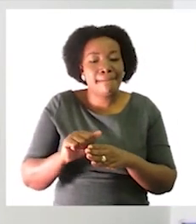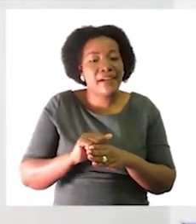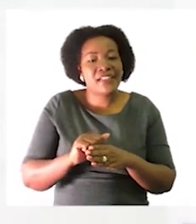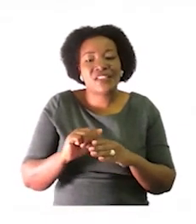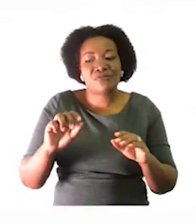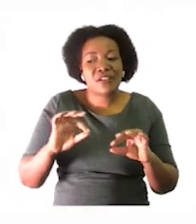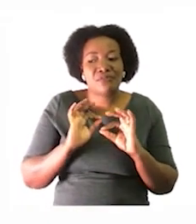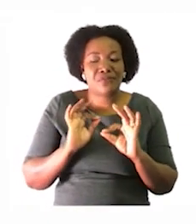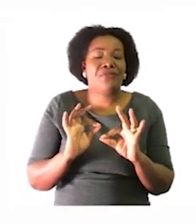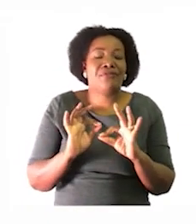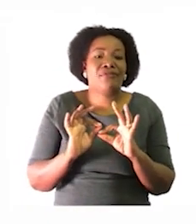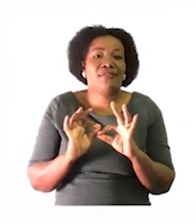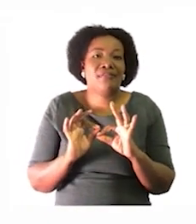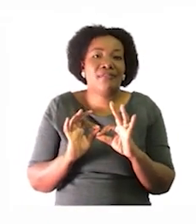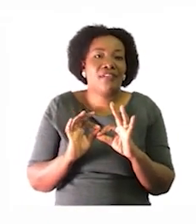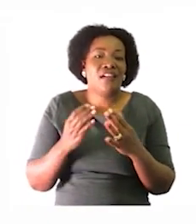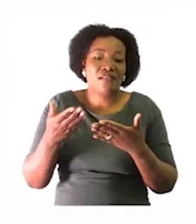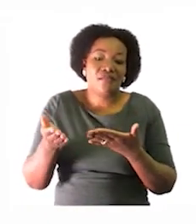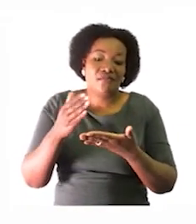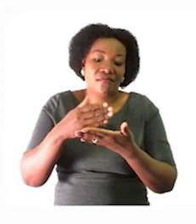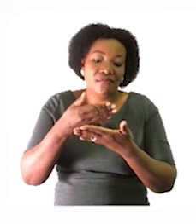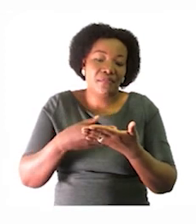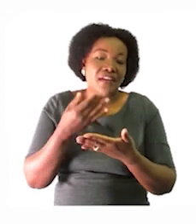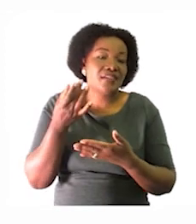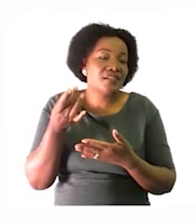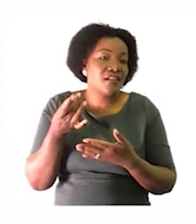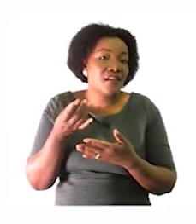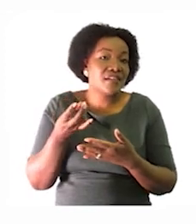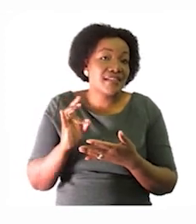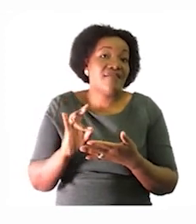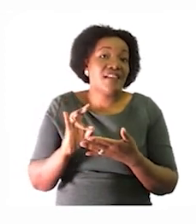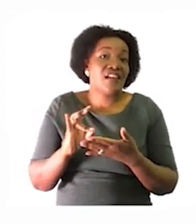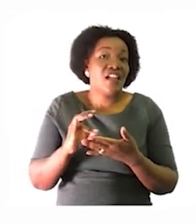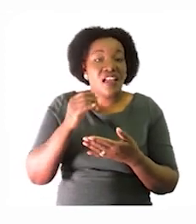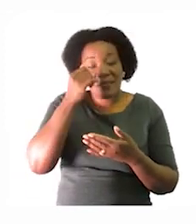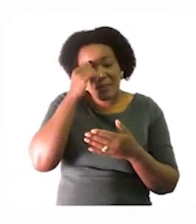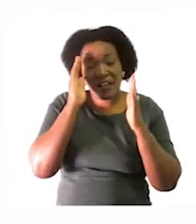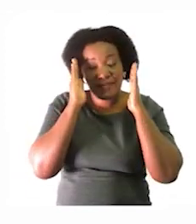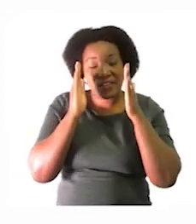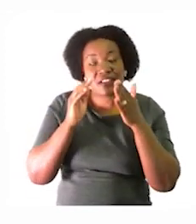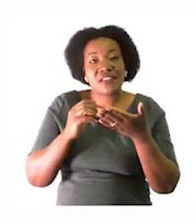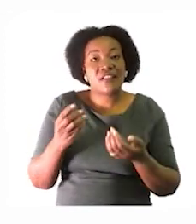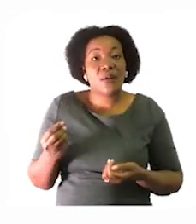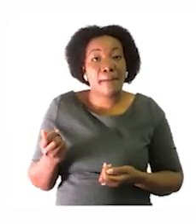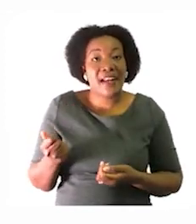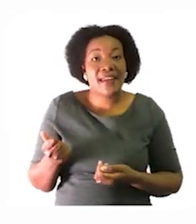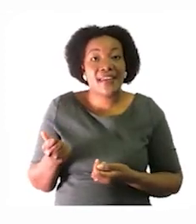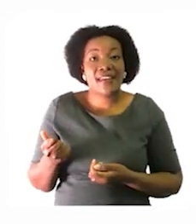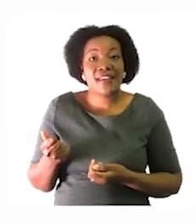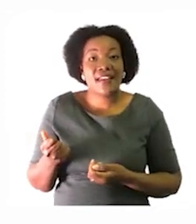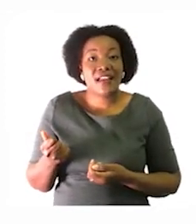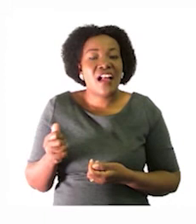page 7. We are still dealing with money because I would like for us to work